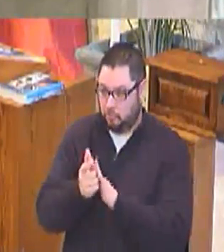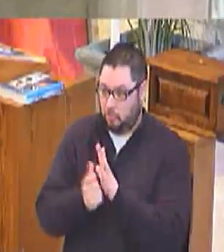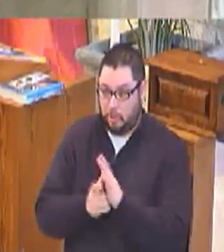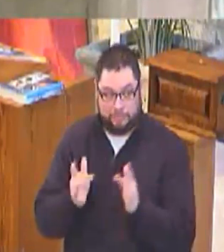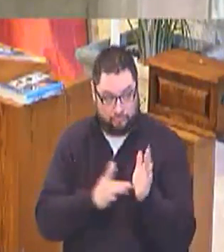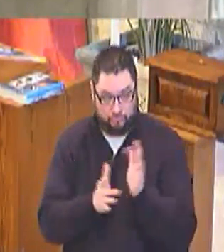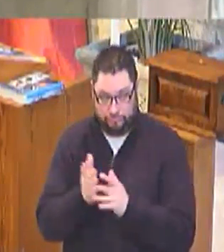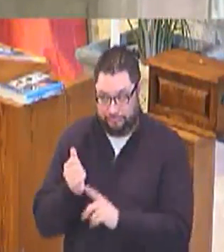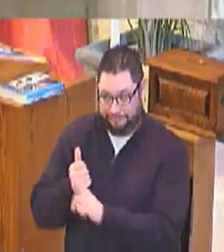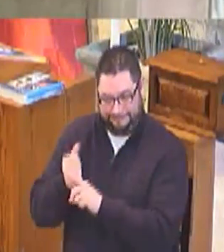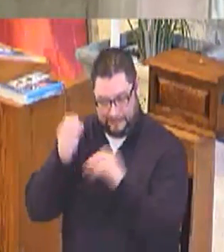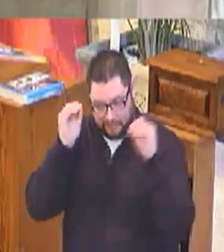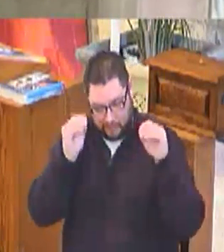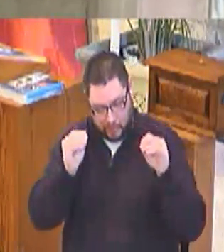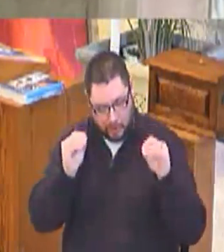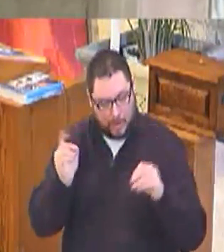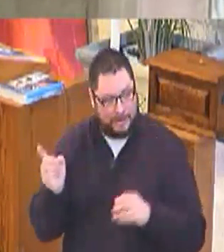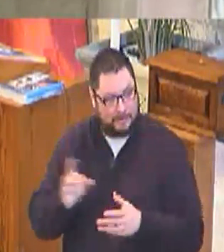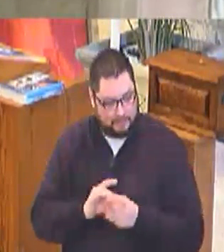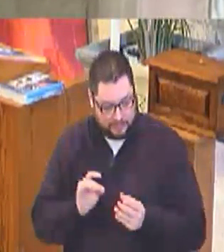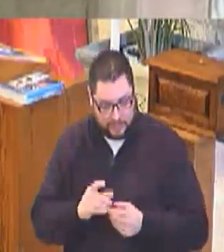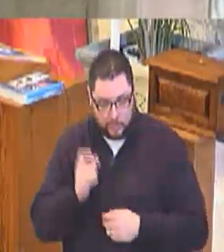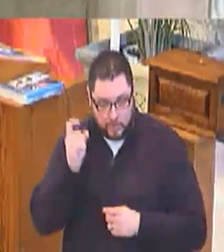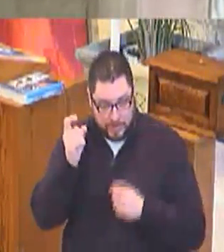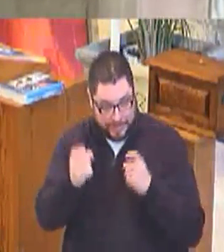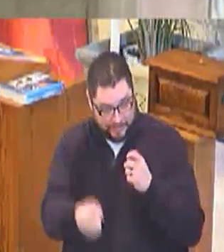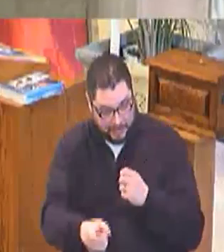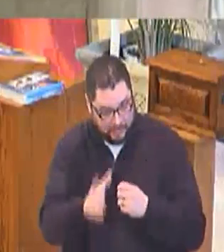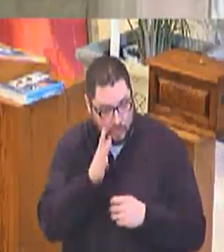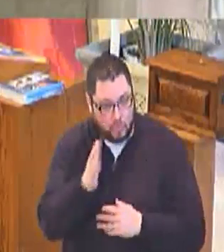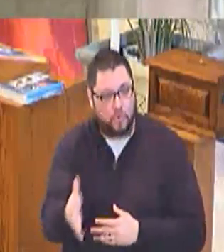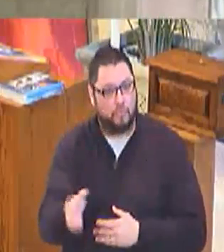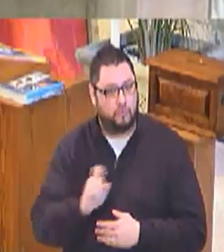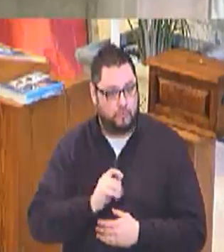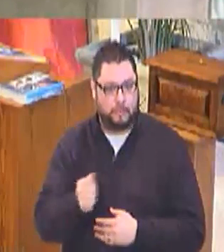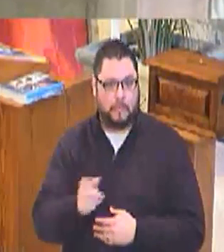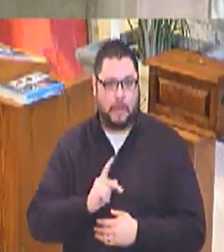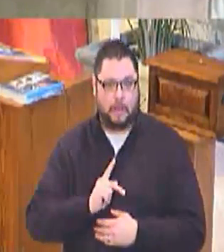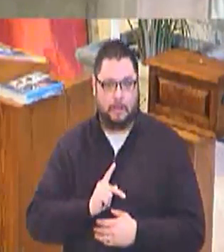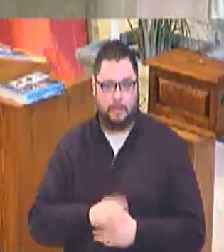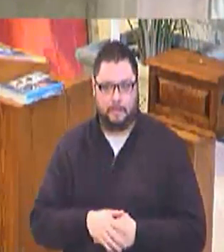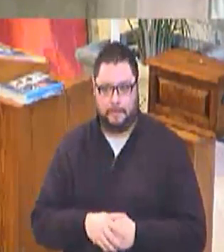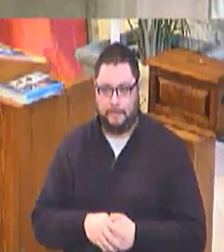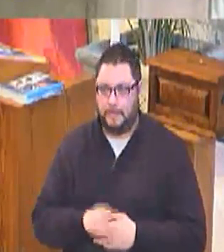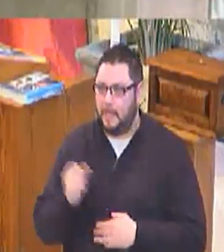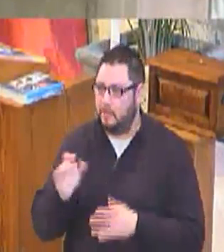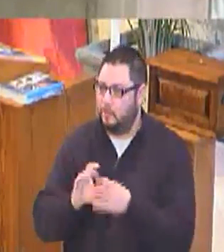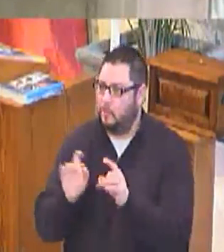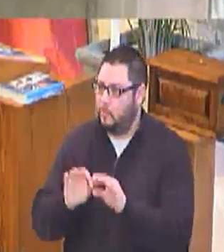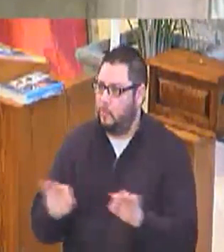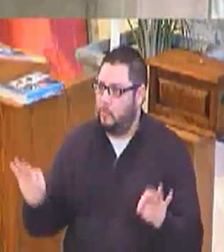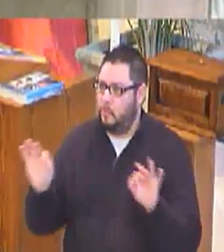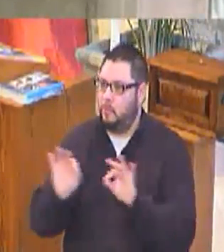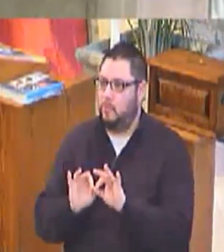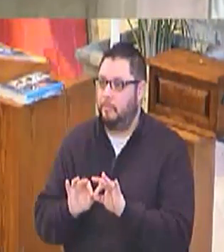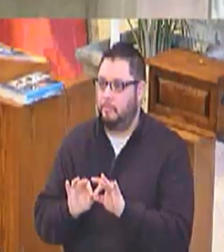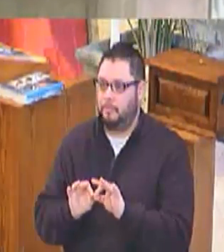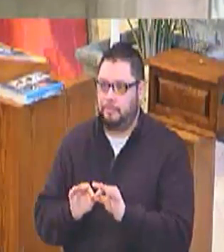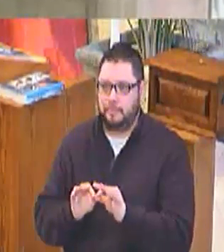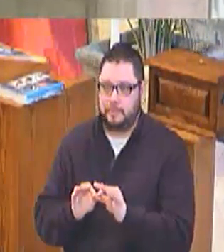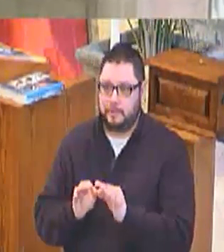so beautifully when he says, give and you shall receive. We also talked about the importance of